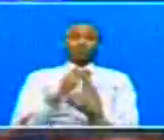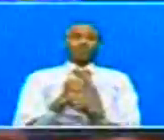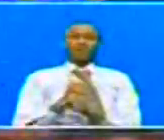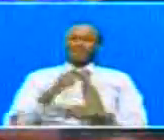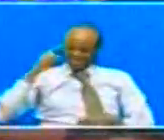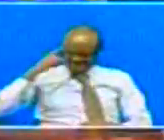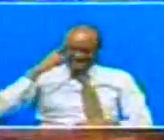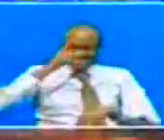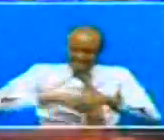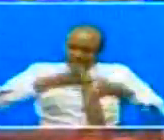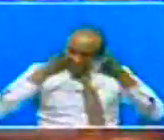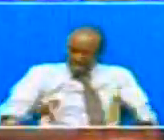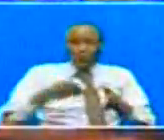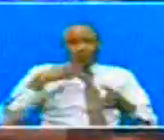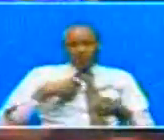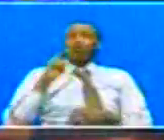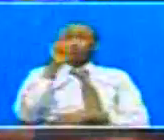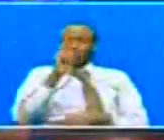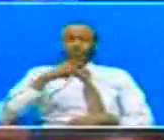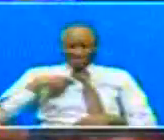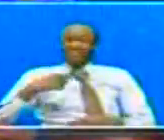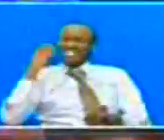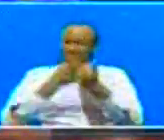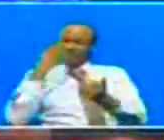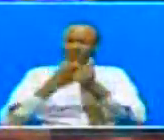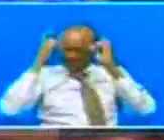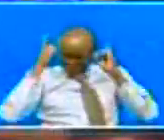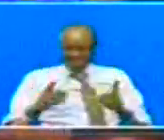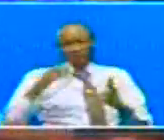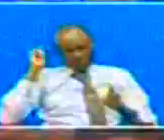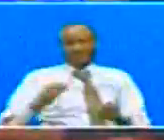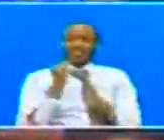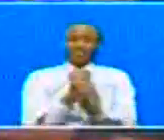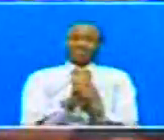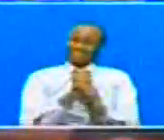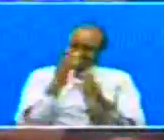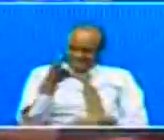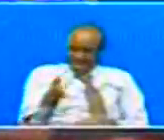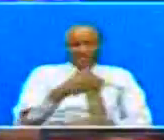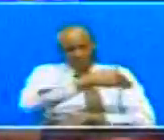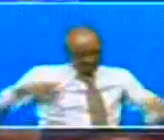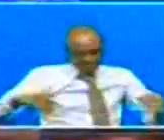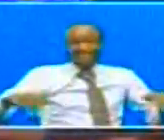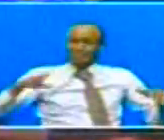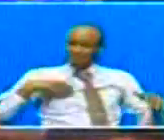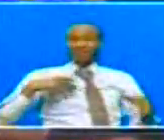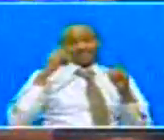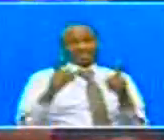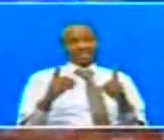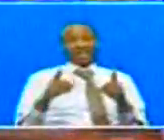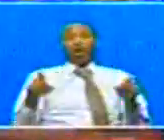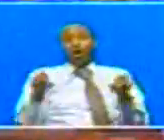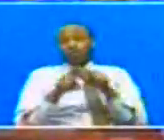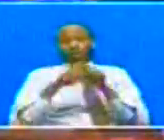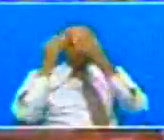come for Uhuru to make equally difficult decisions. Decisions that are going to define his presidency. The way Mandela